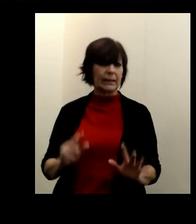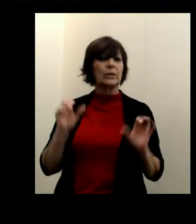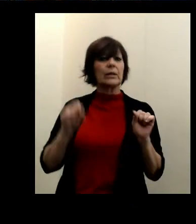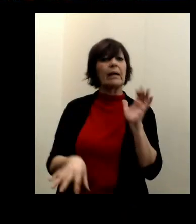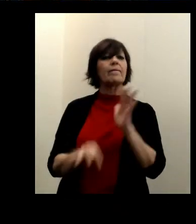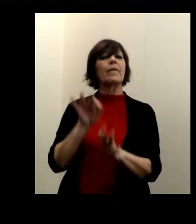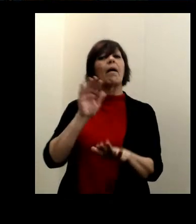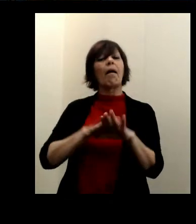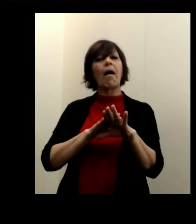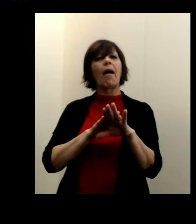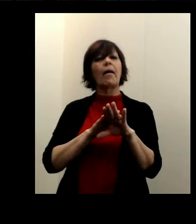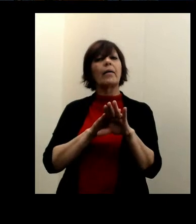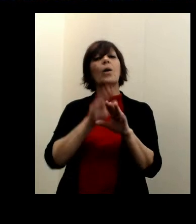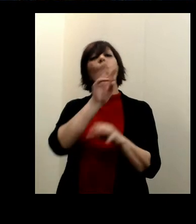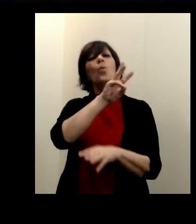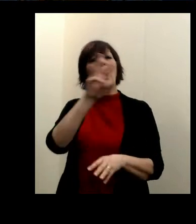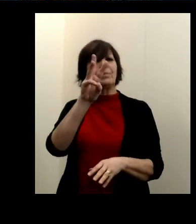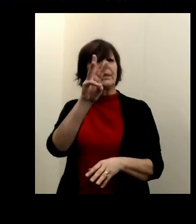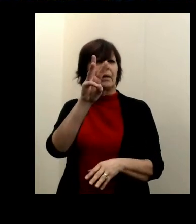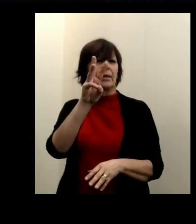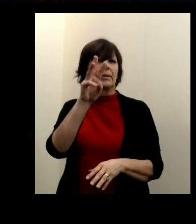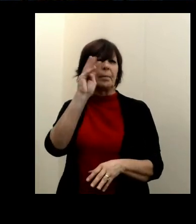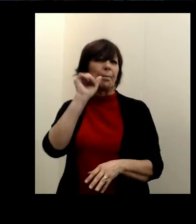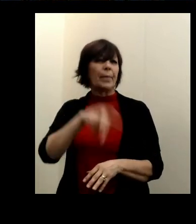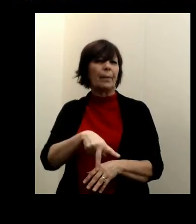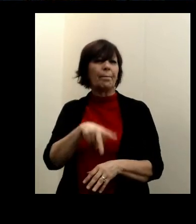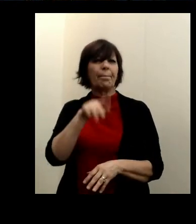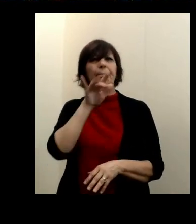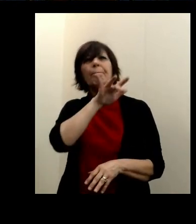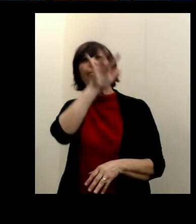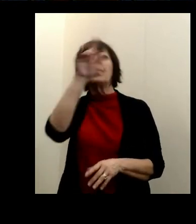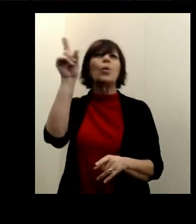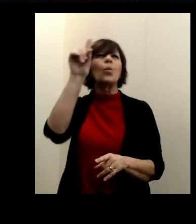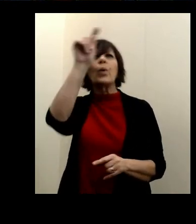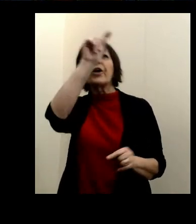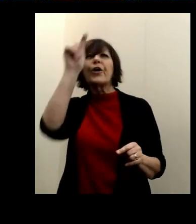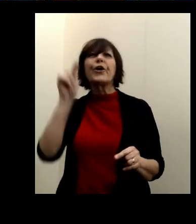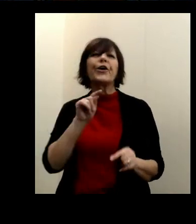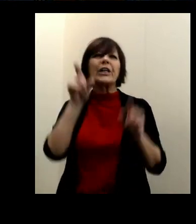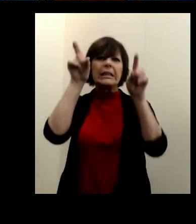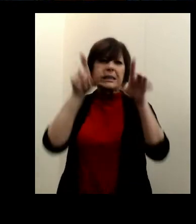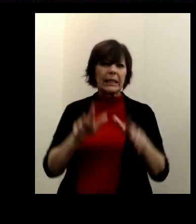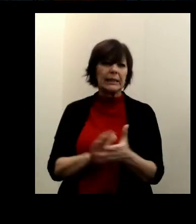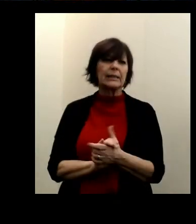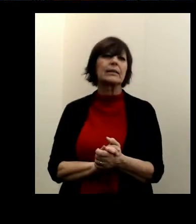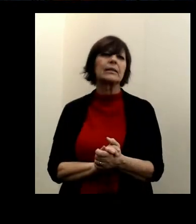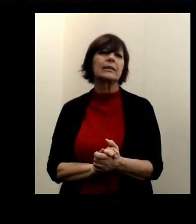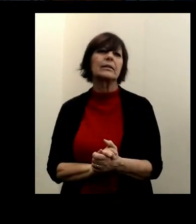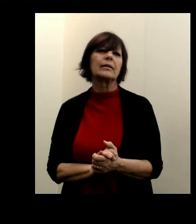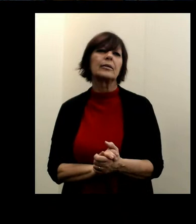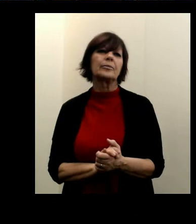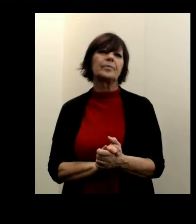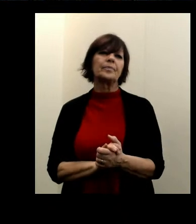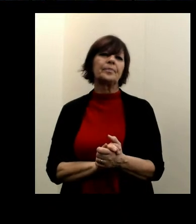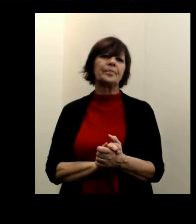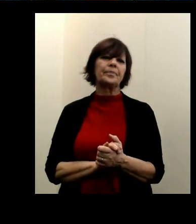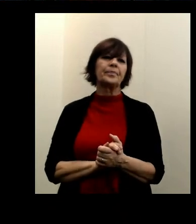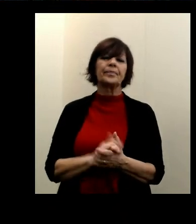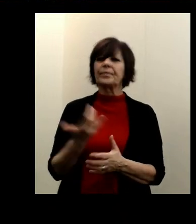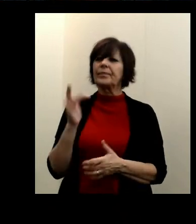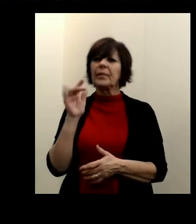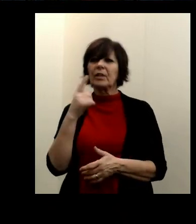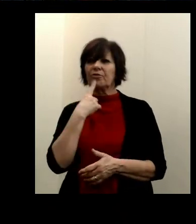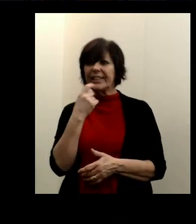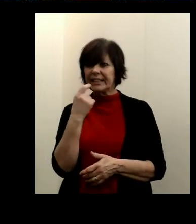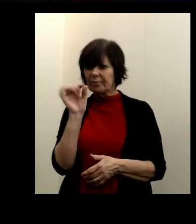our Erie County Health Department COVID-19 website at the COVID test sites. You click on a